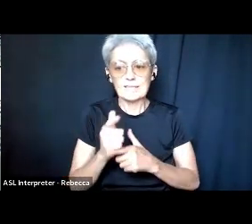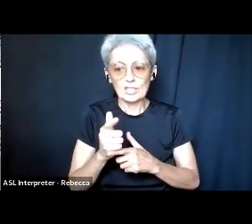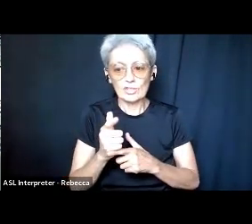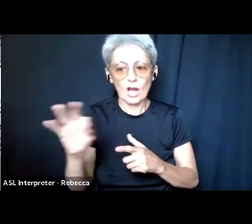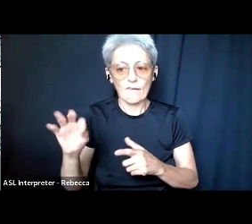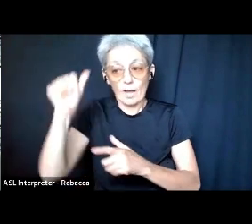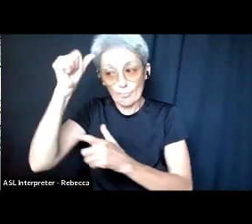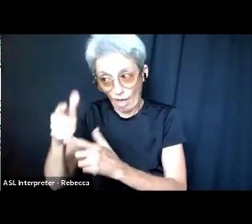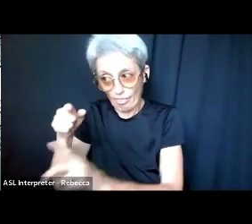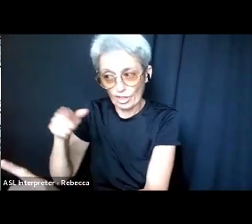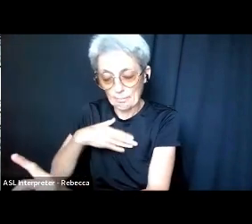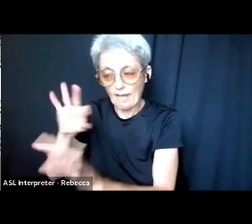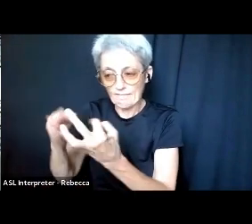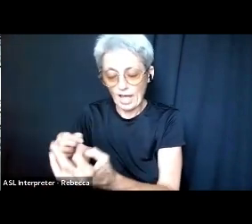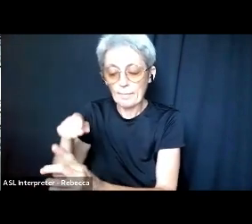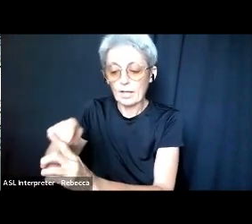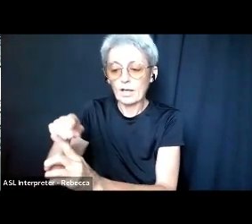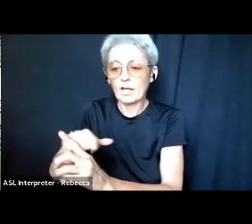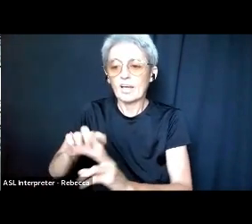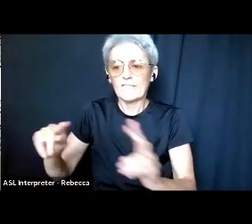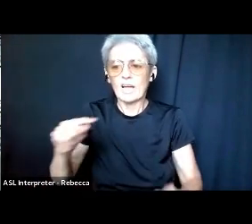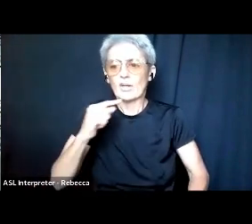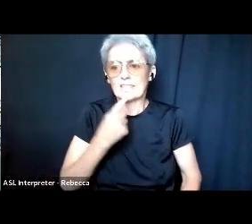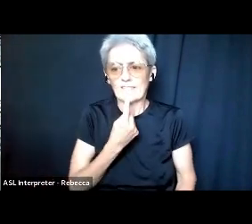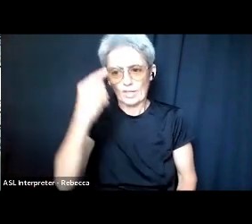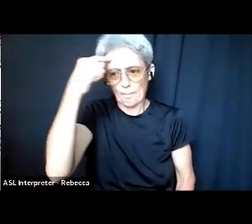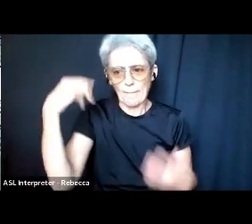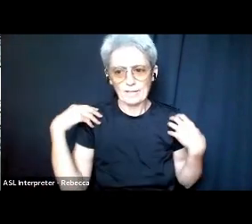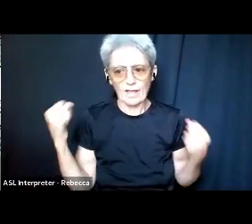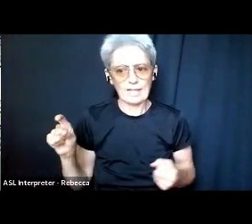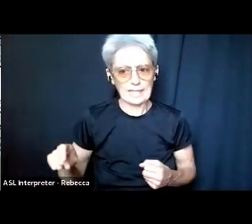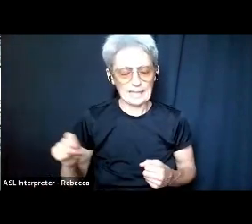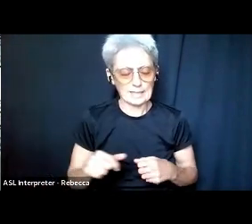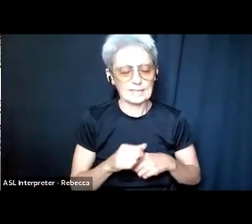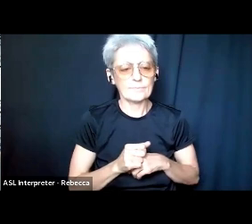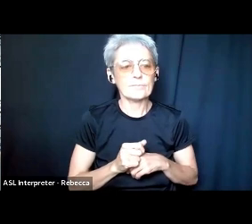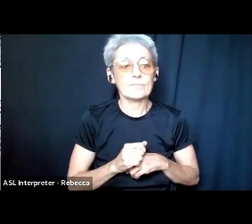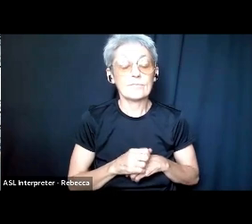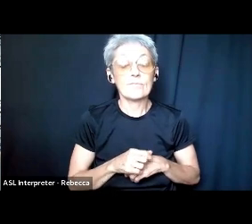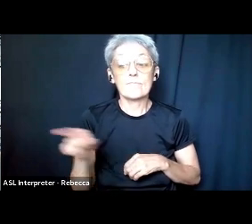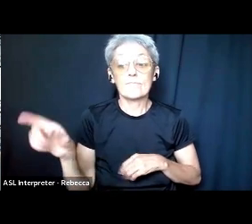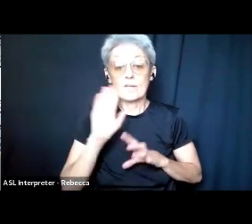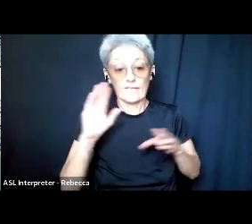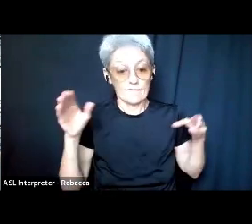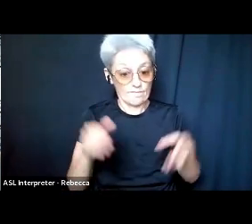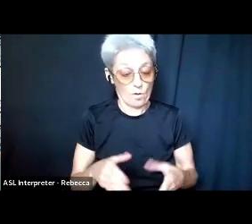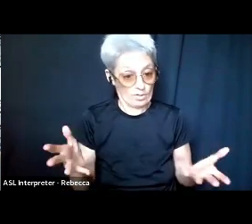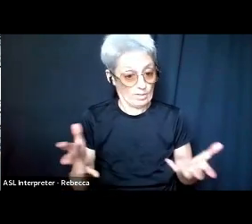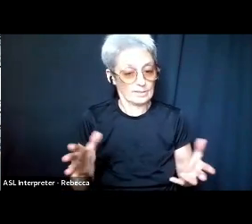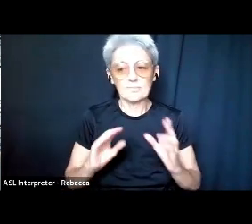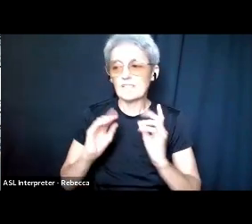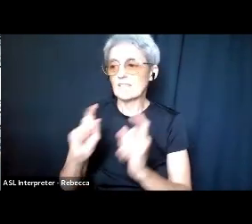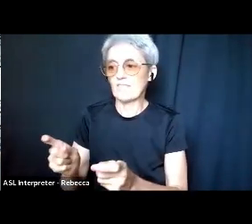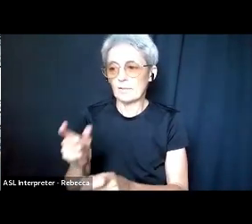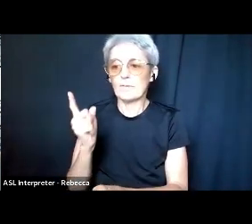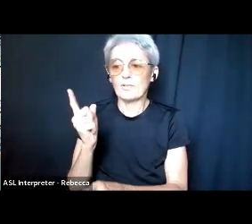my family who had very severe mental health needs. And the focus was getting him the help he needed.